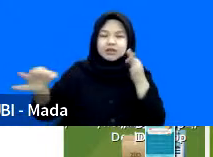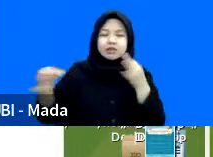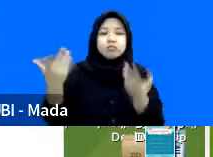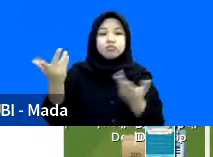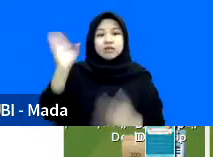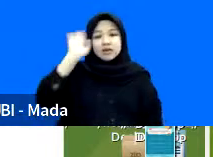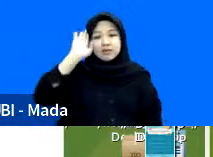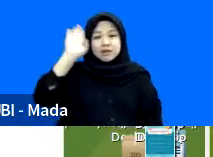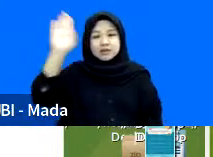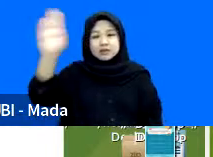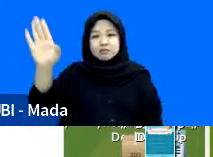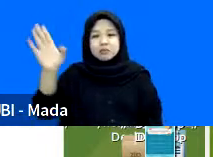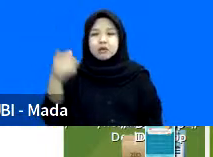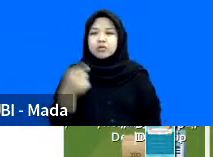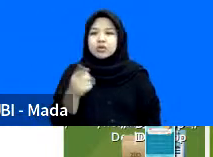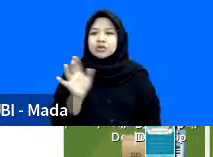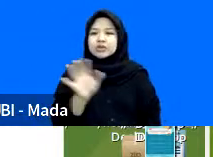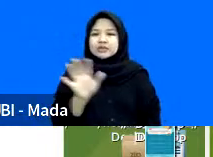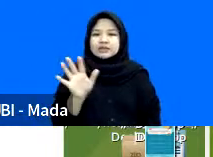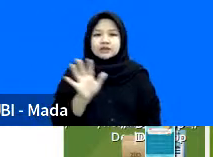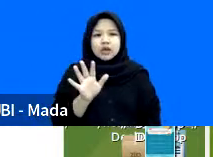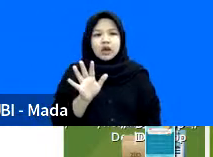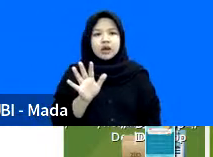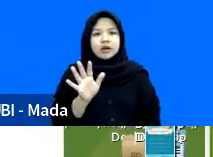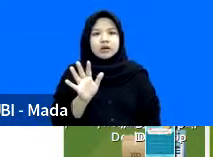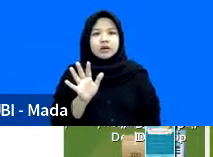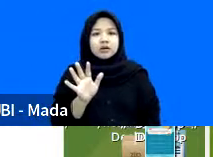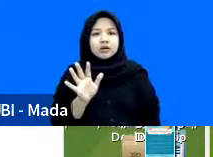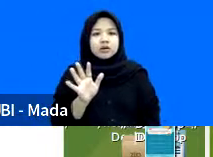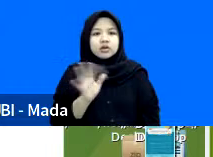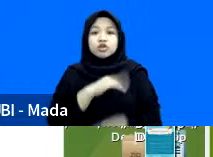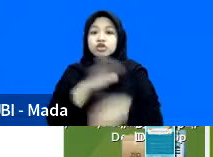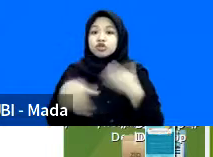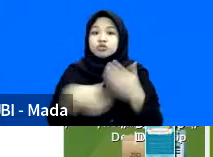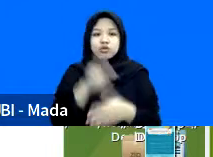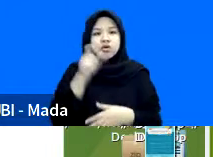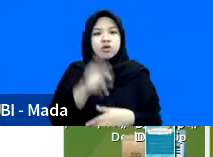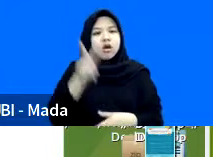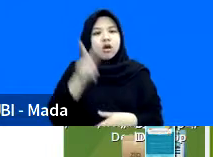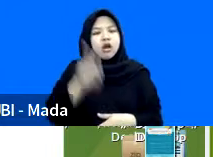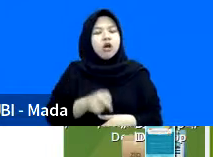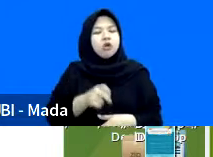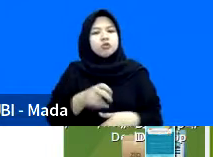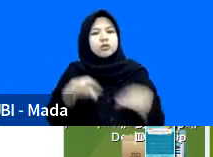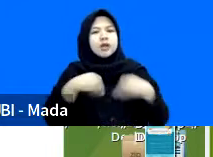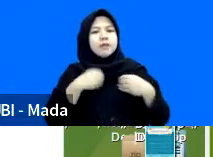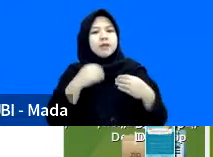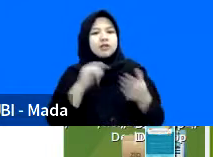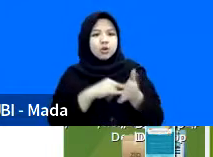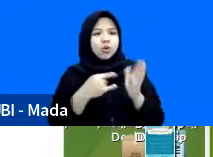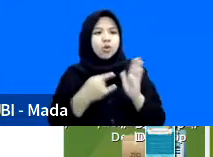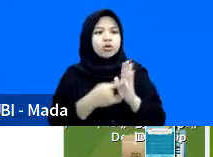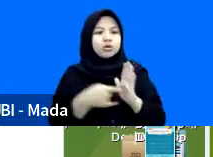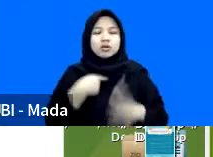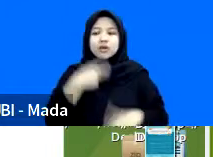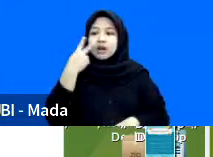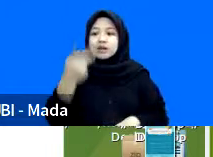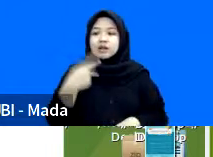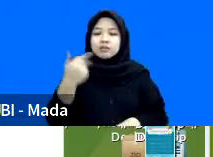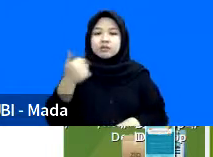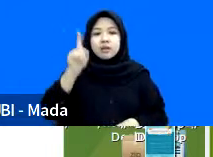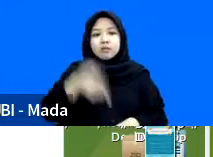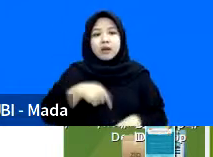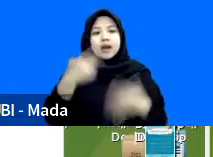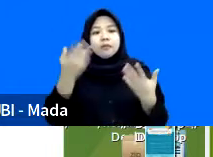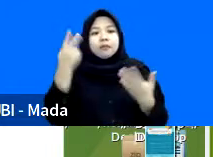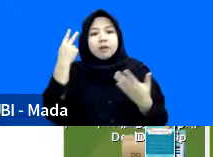think digital education is a solution. In the long run, everybody should get technology, and then we can look at what it can do for education, but not in the immediate time